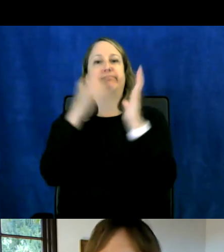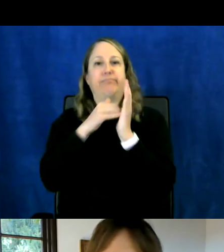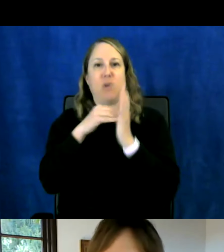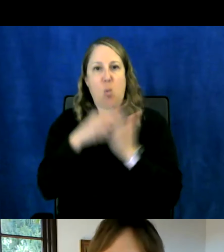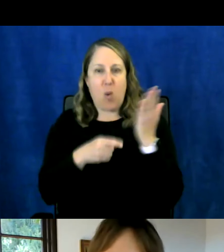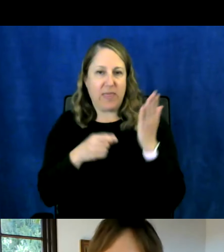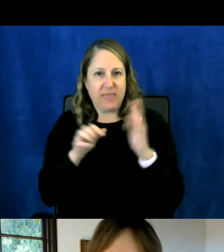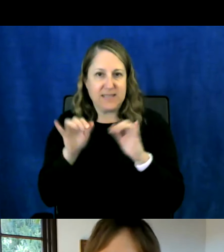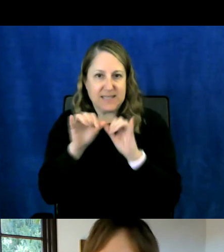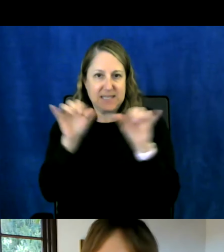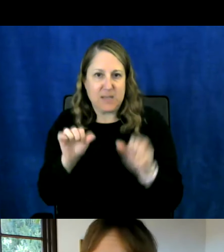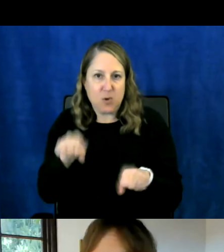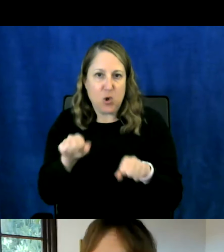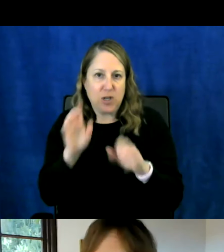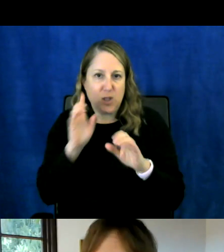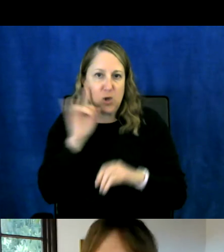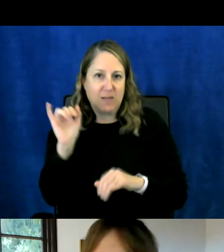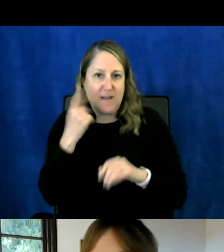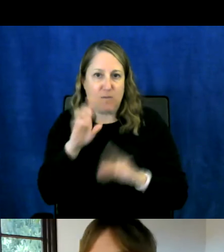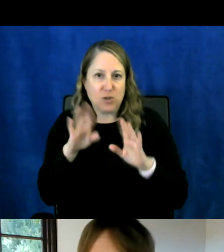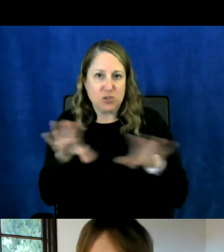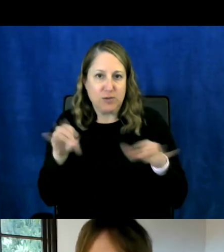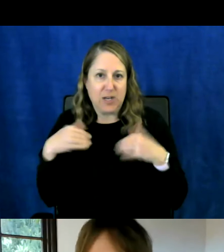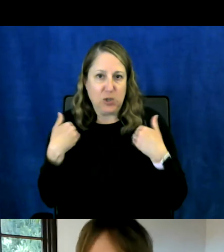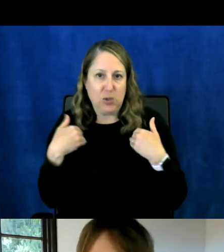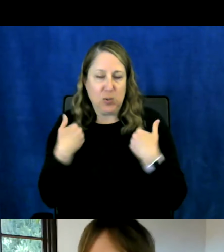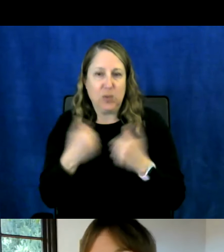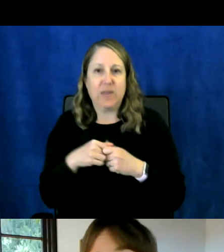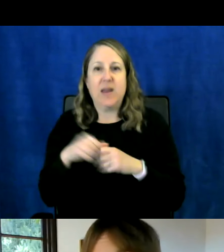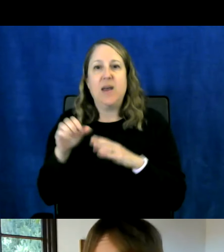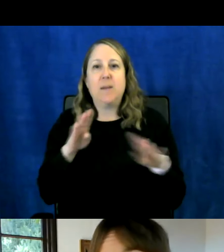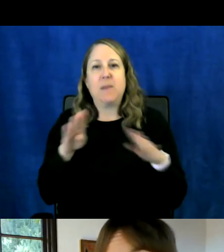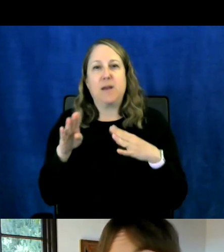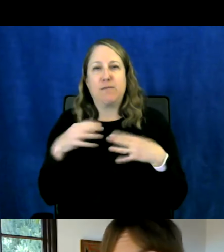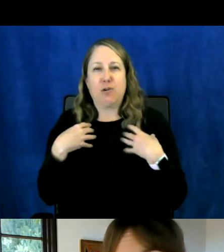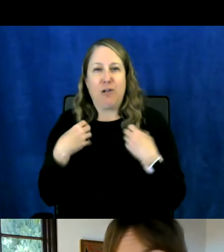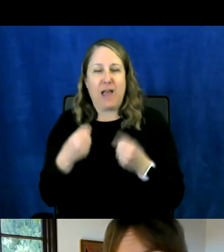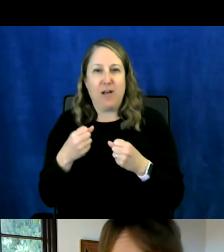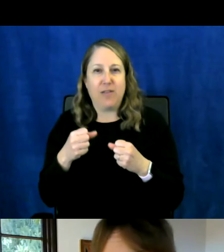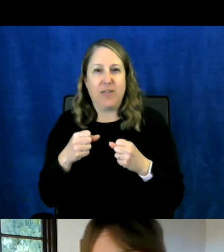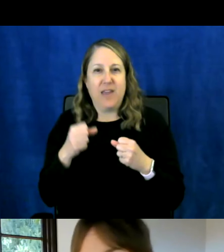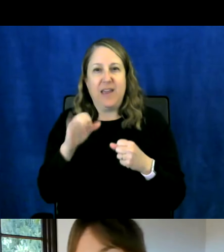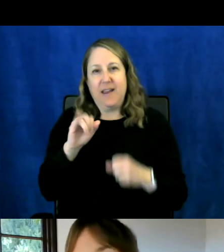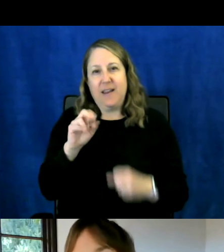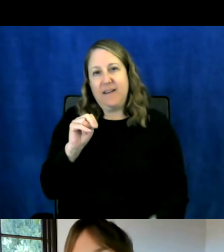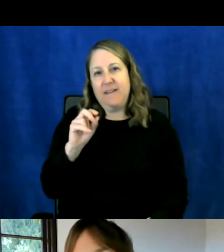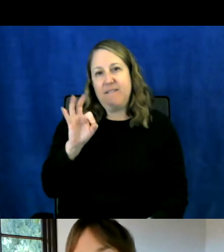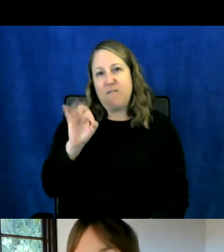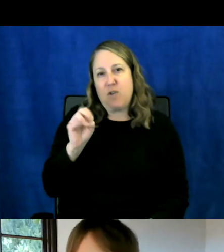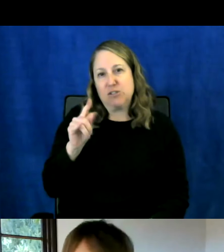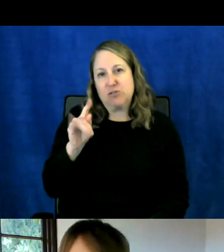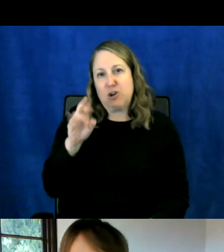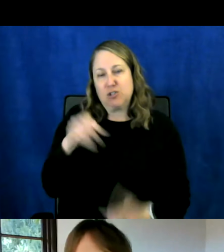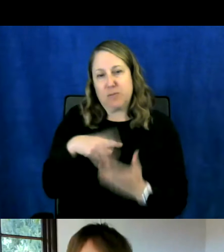We launched a program called the Behavioral Health Continuum Infrastructure Program and the Community Care Expansion Program, which